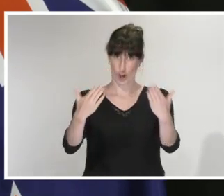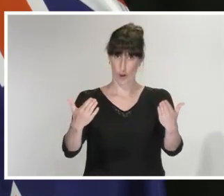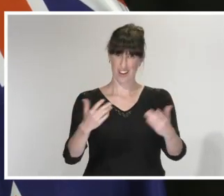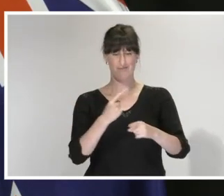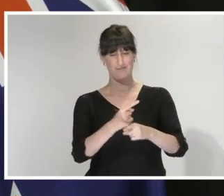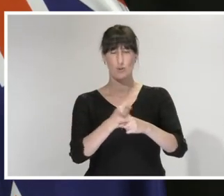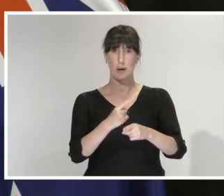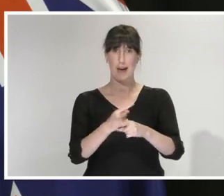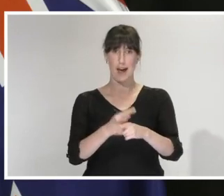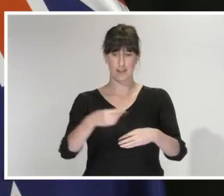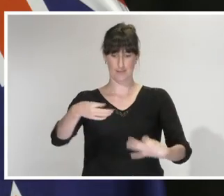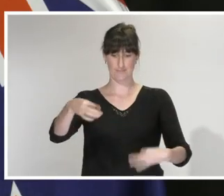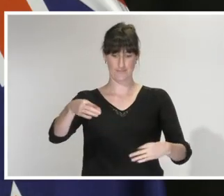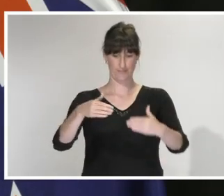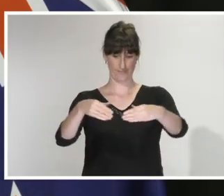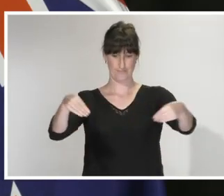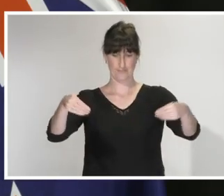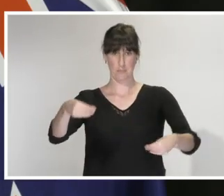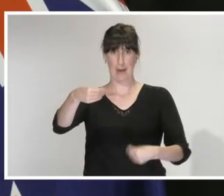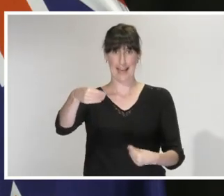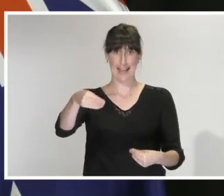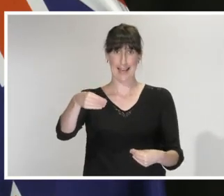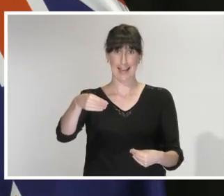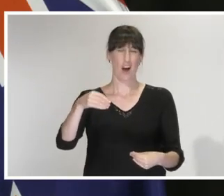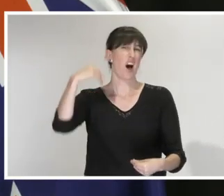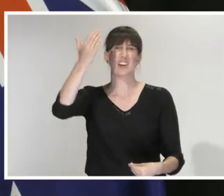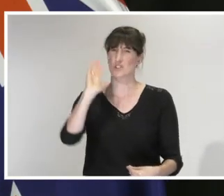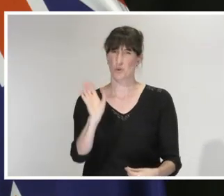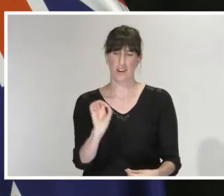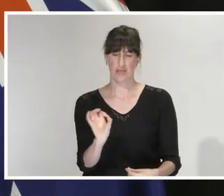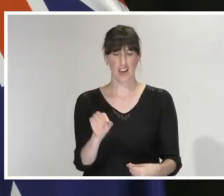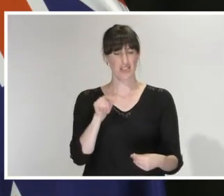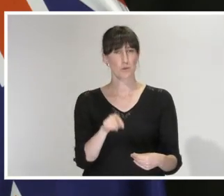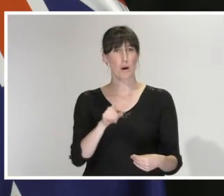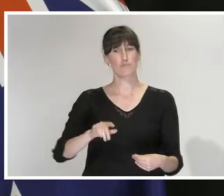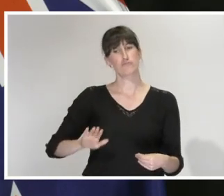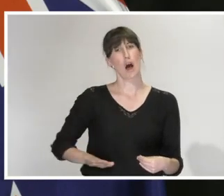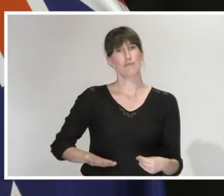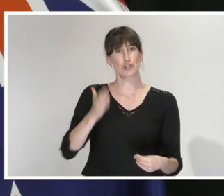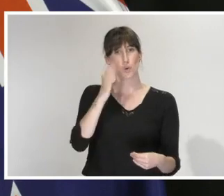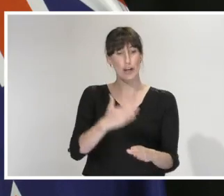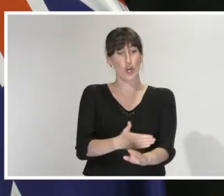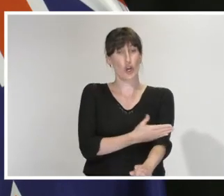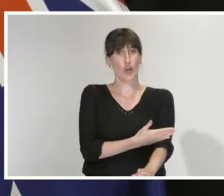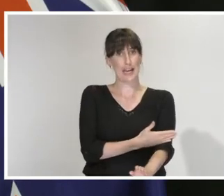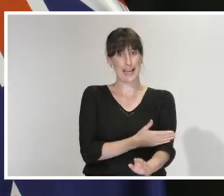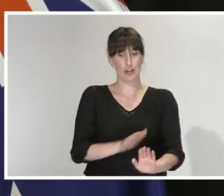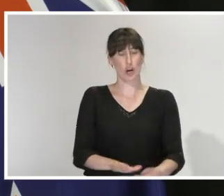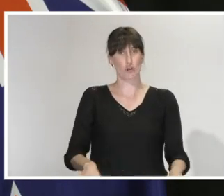a couple of facts. I don't have a secondary school one, unfortunately. I've got a couple of primary school ones and an early learning one. So if you